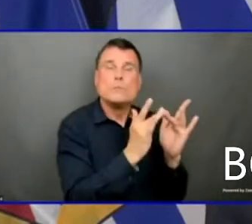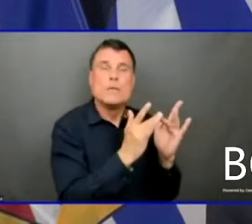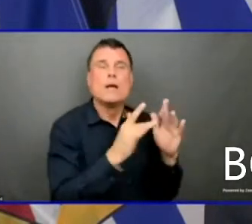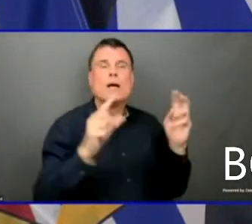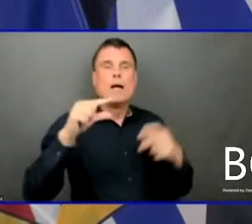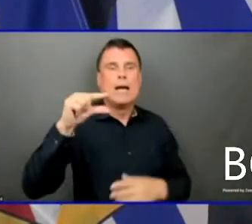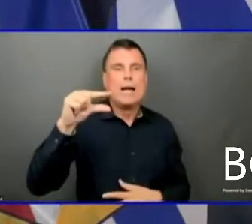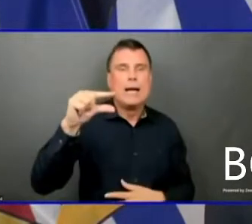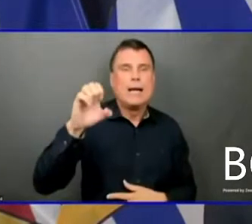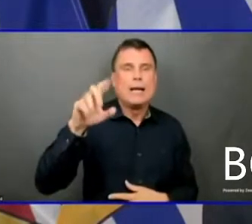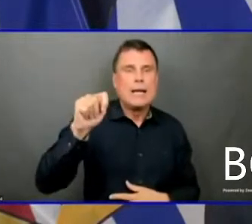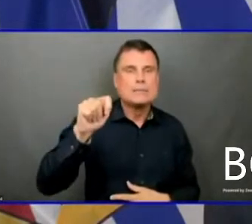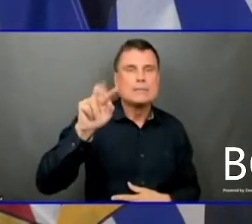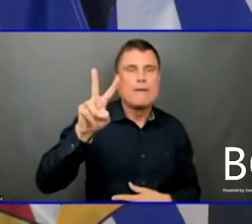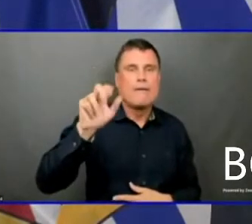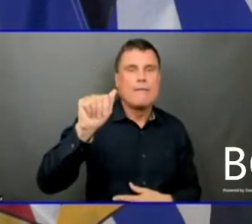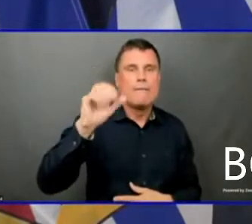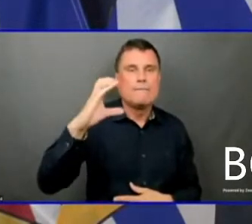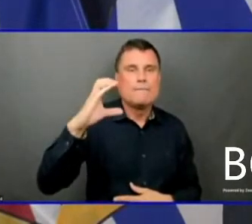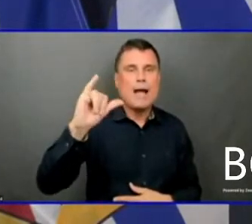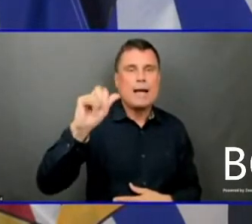1-833-838-233. That's